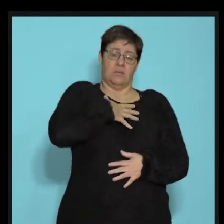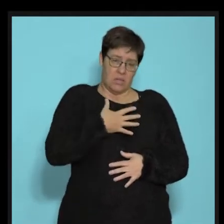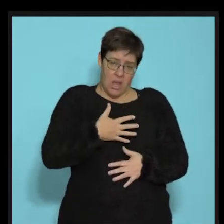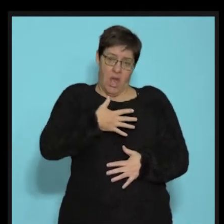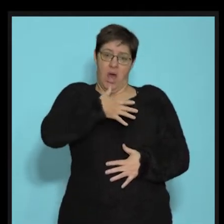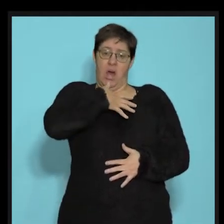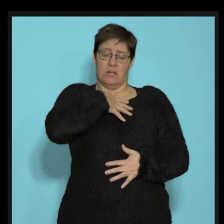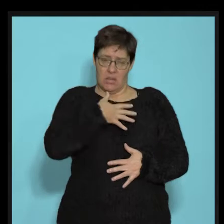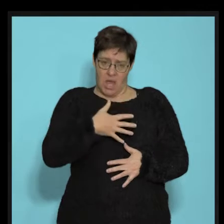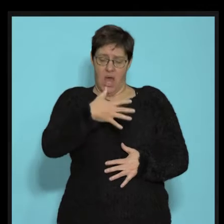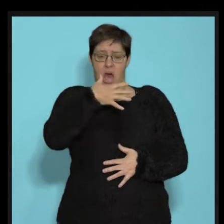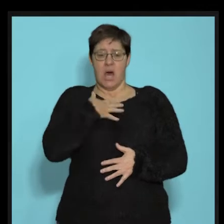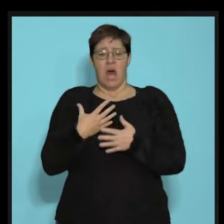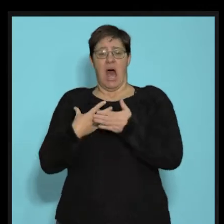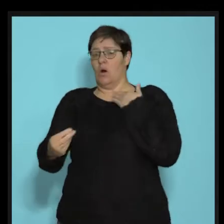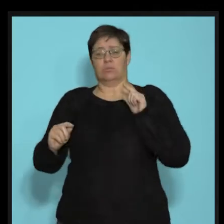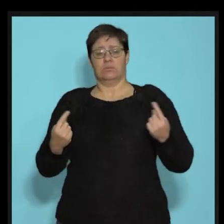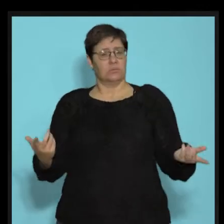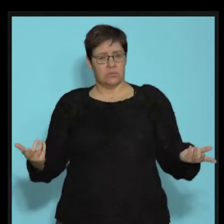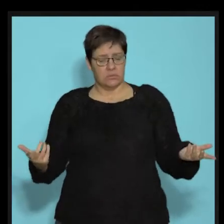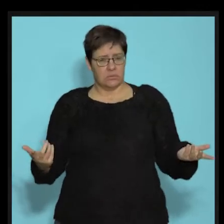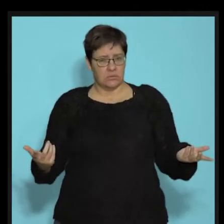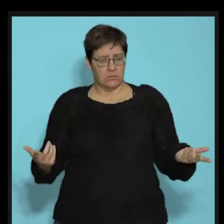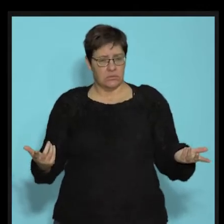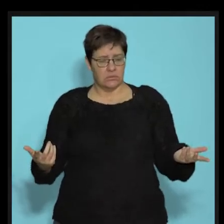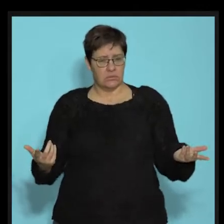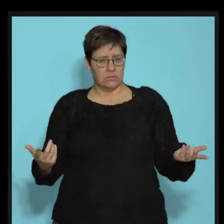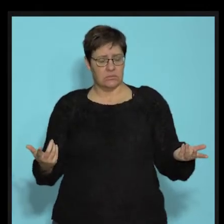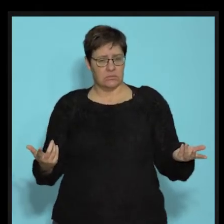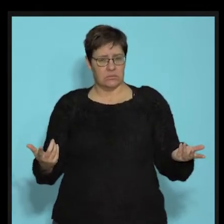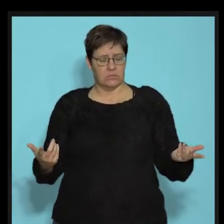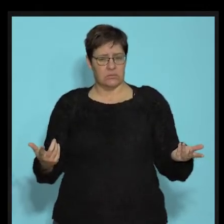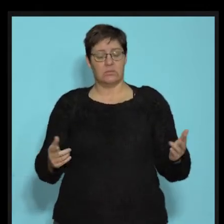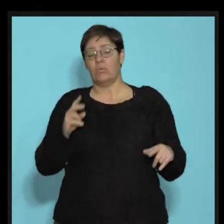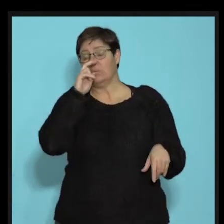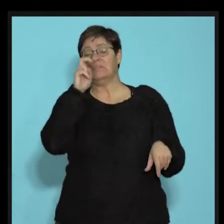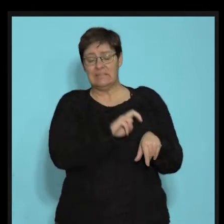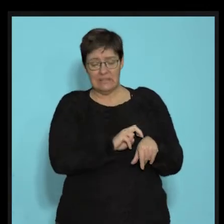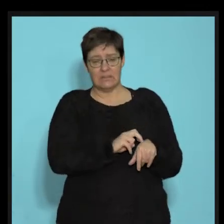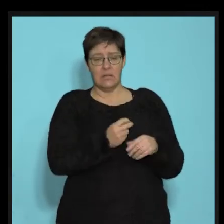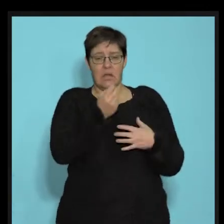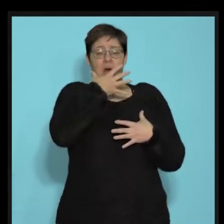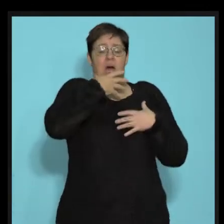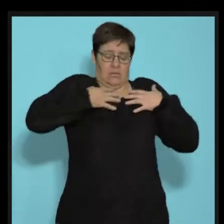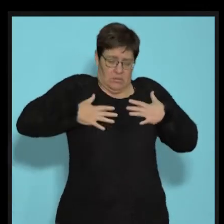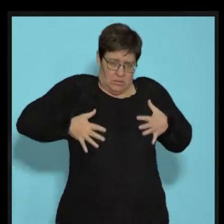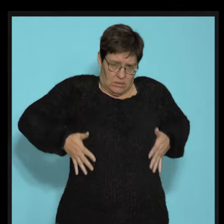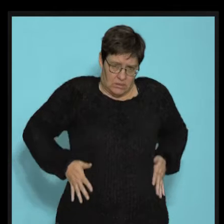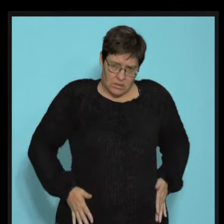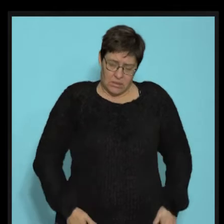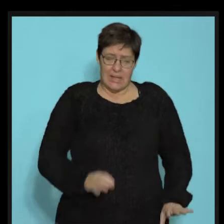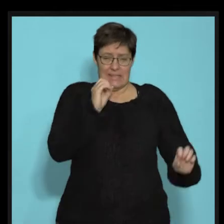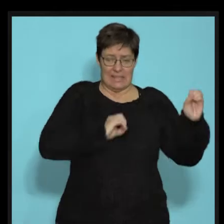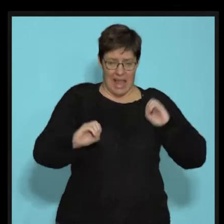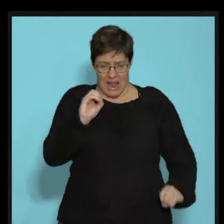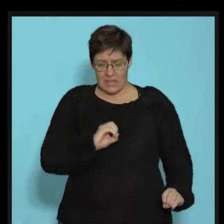the oxygen and it's got absolutely nowhere to go. Right, so I need to get it to the cells and I need to